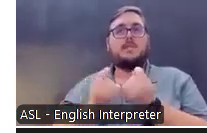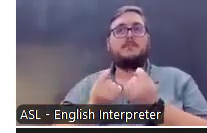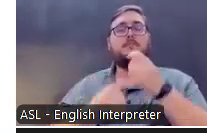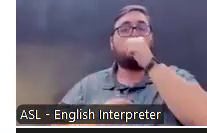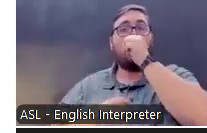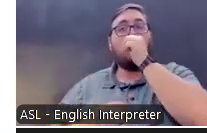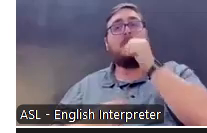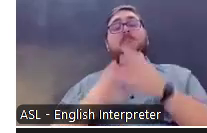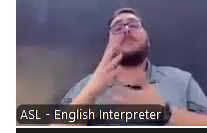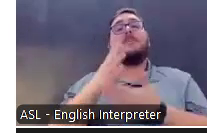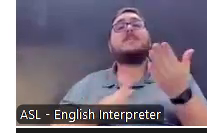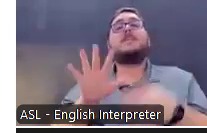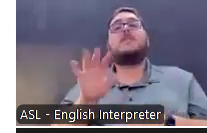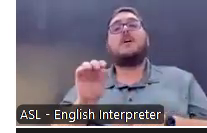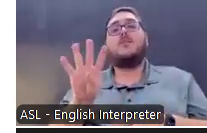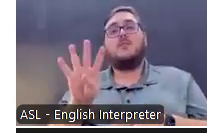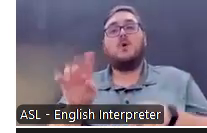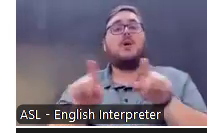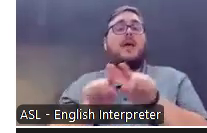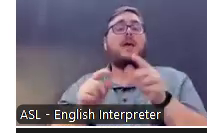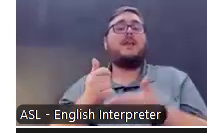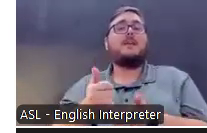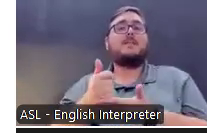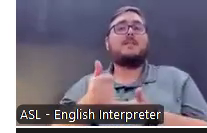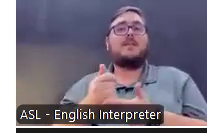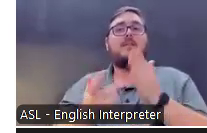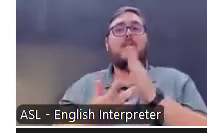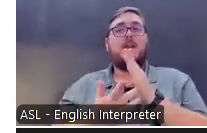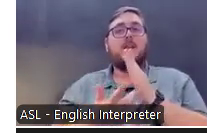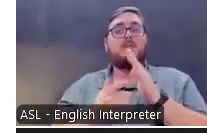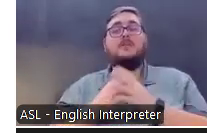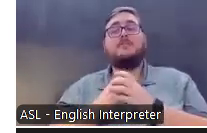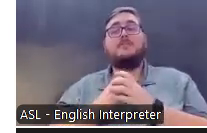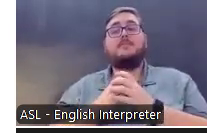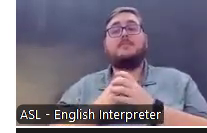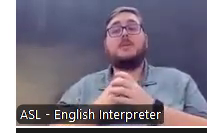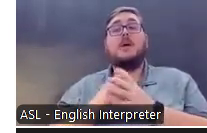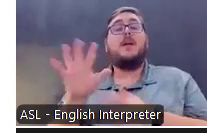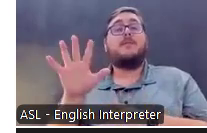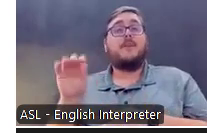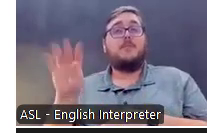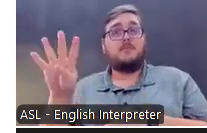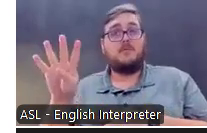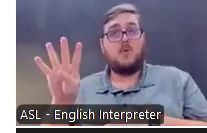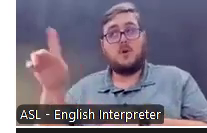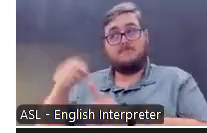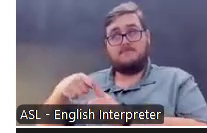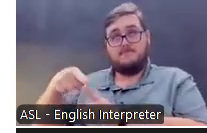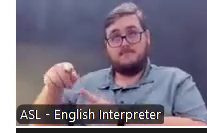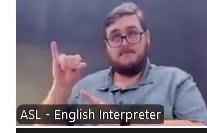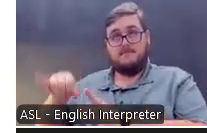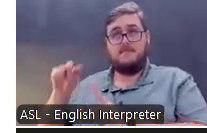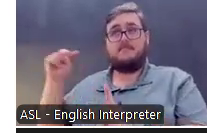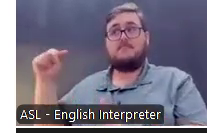Section 504 and assistive technology. So in the 504 context, assistive technology can be raised by the